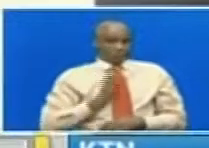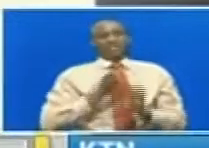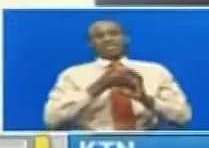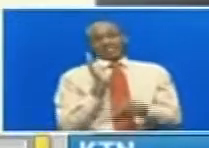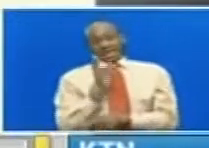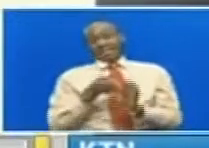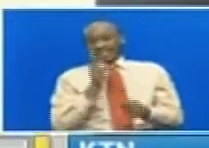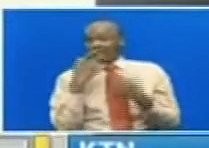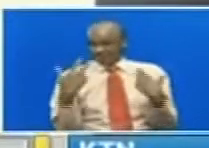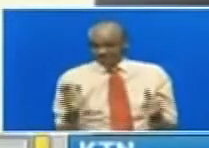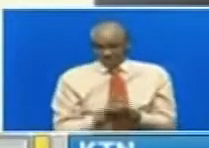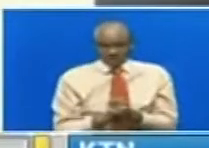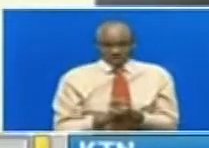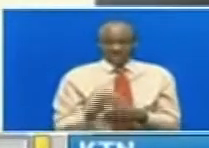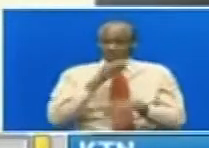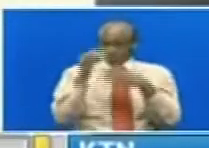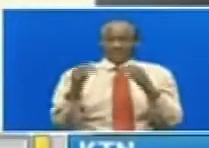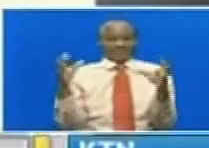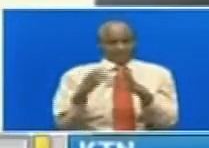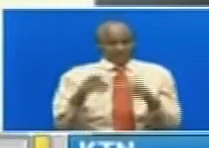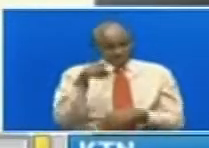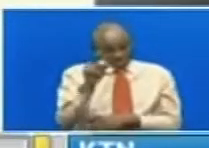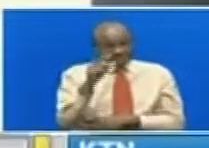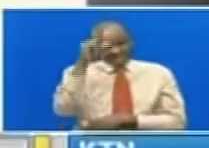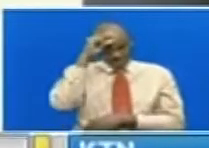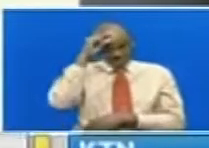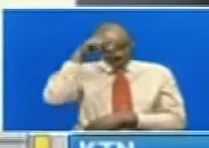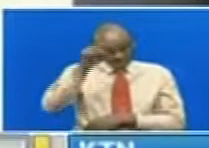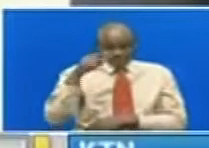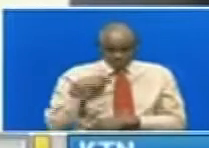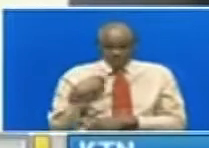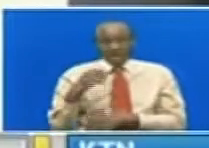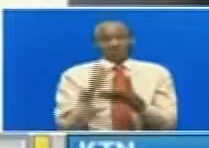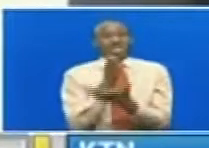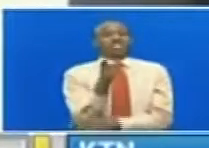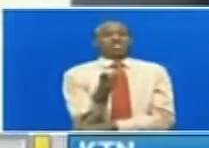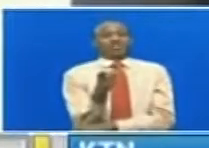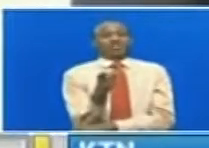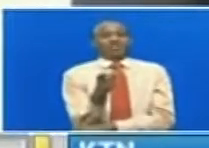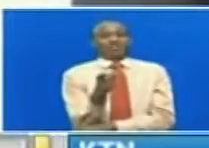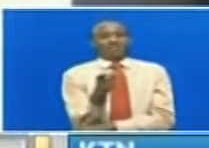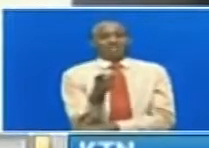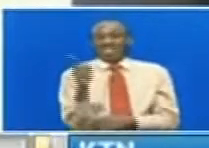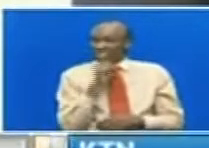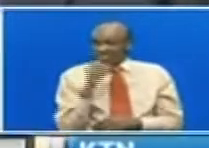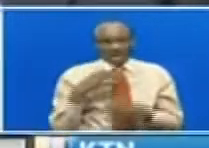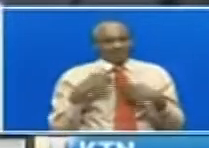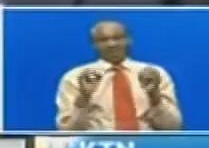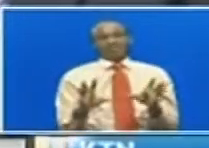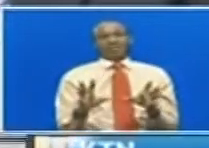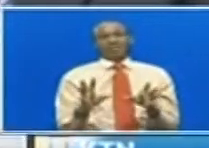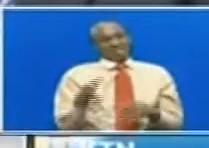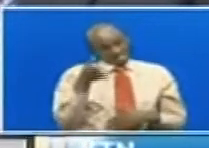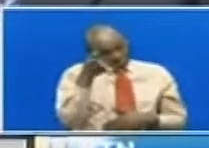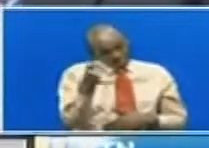firm. Through the national insurance company now, it is the government who is going to be holding the shares. So there's no risk at all.